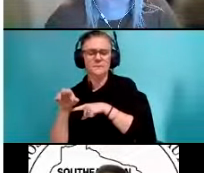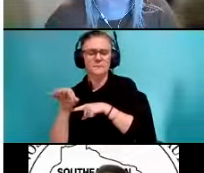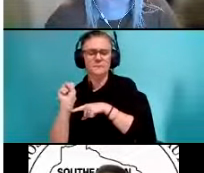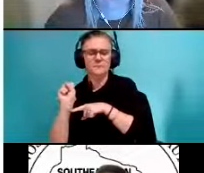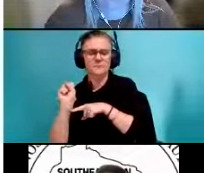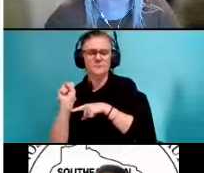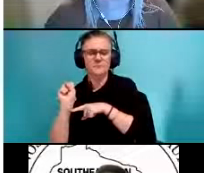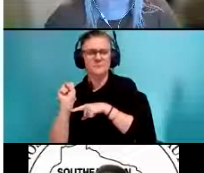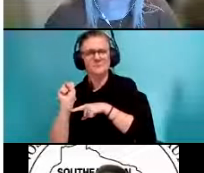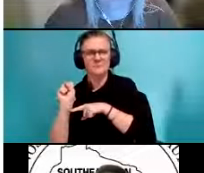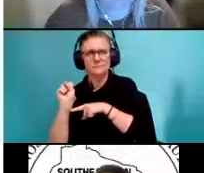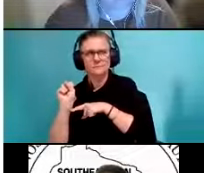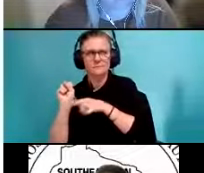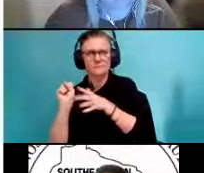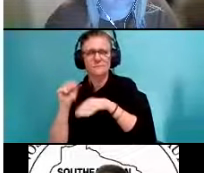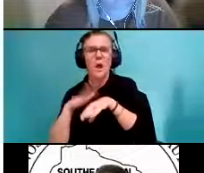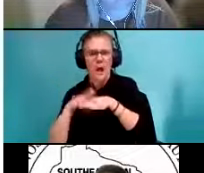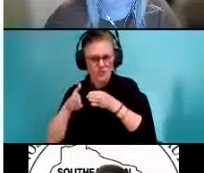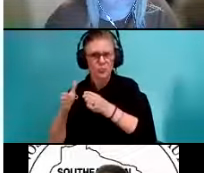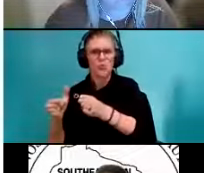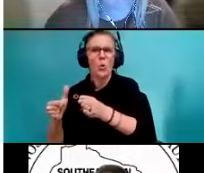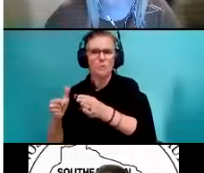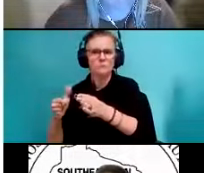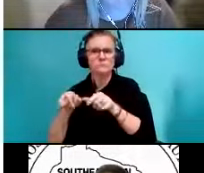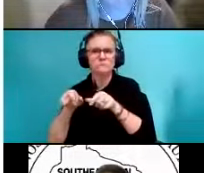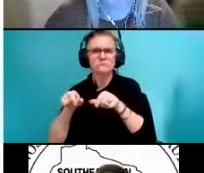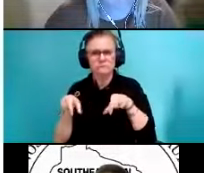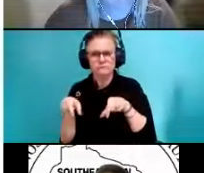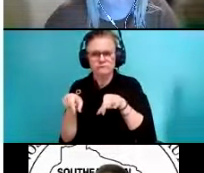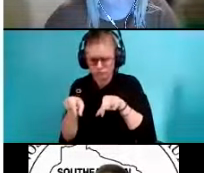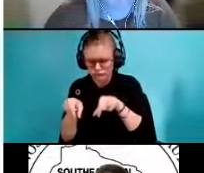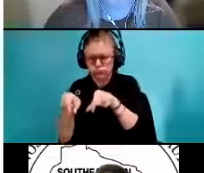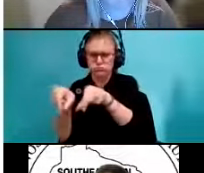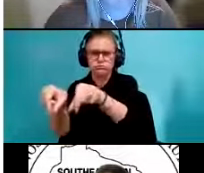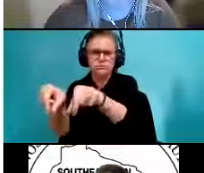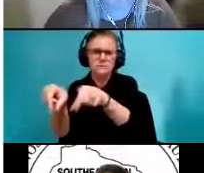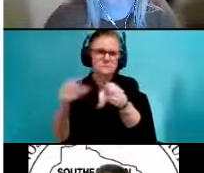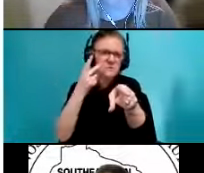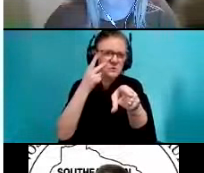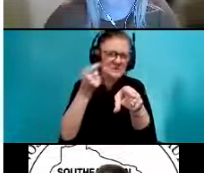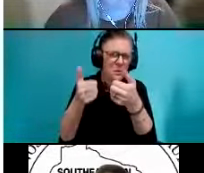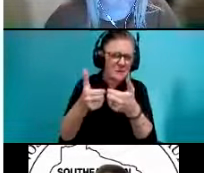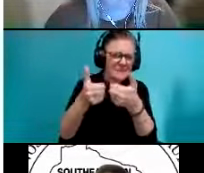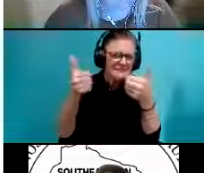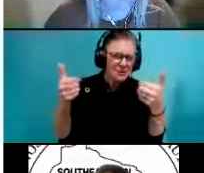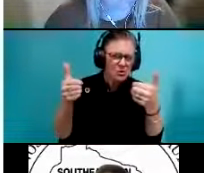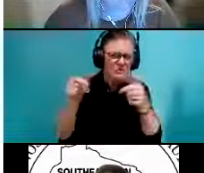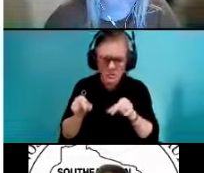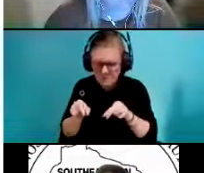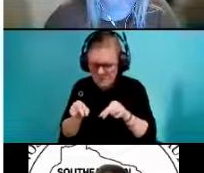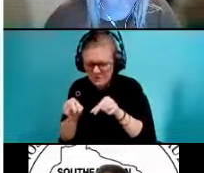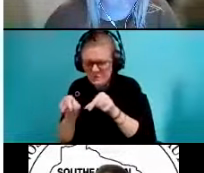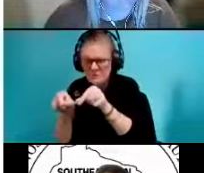again, it would be on the roadway, with the tracks would be installed on the roadway. Here you can see there's a little bit of a separation between the